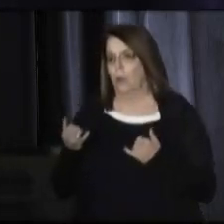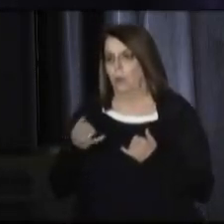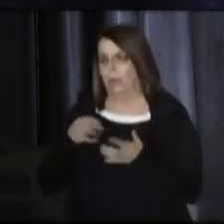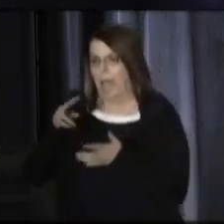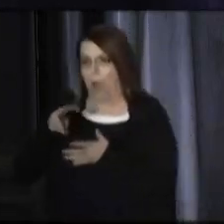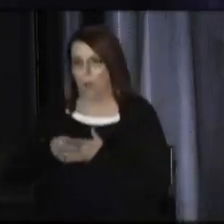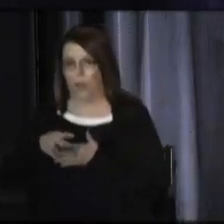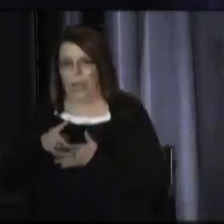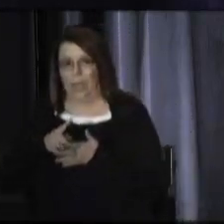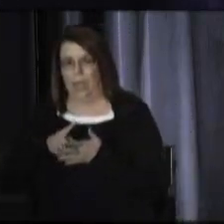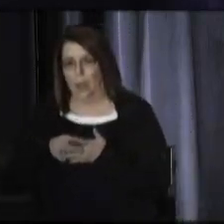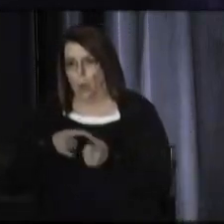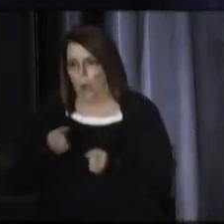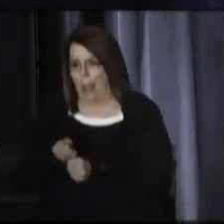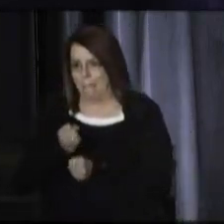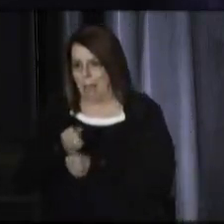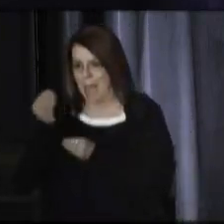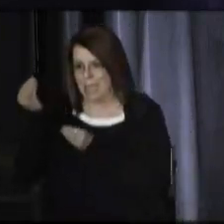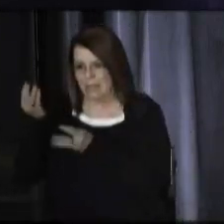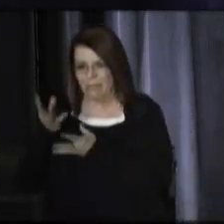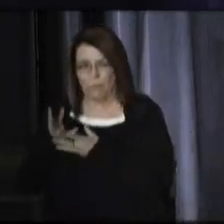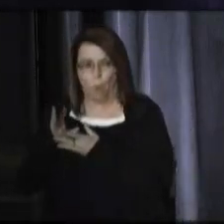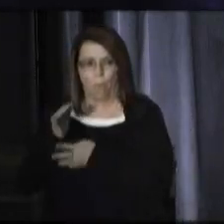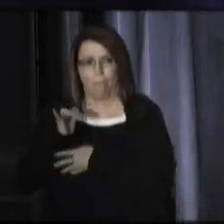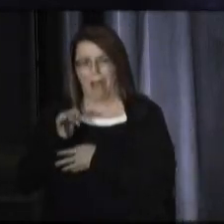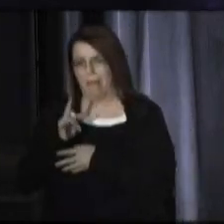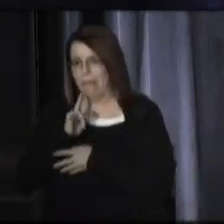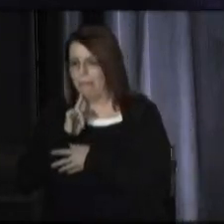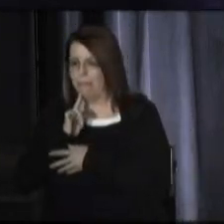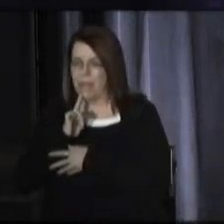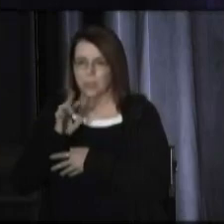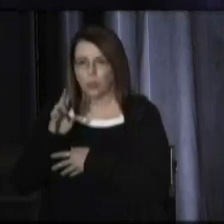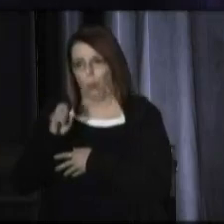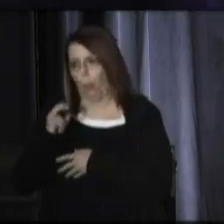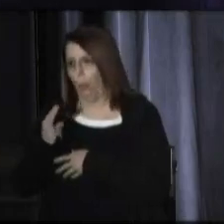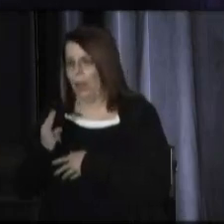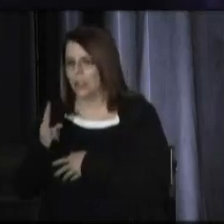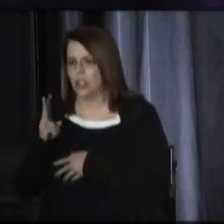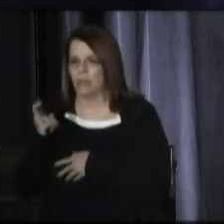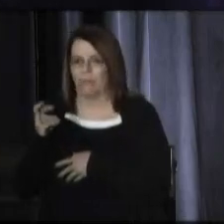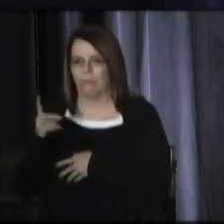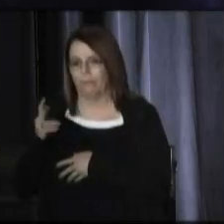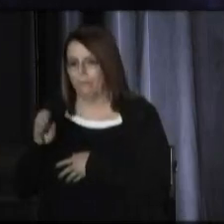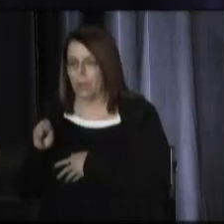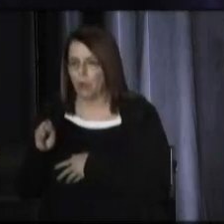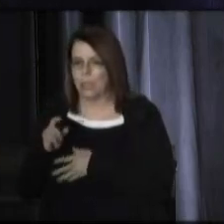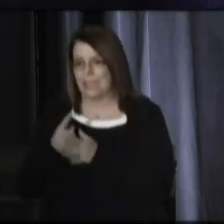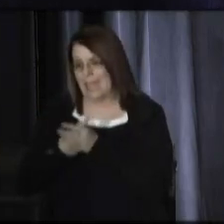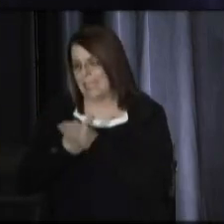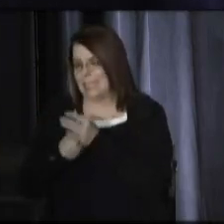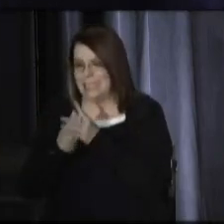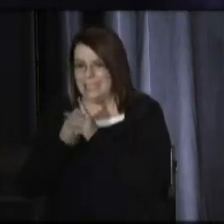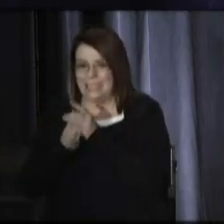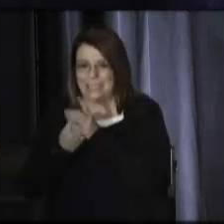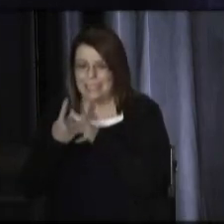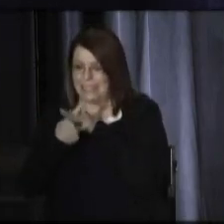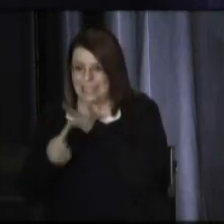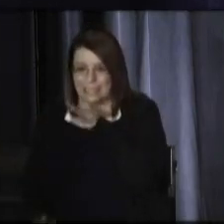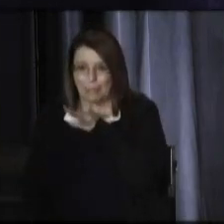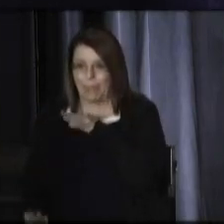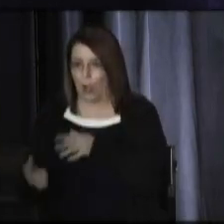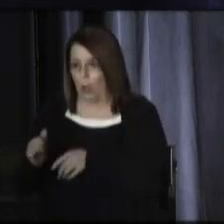do. And next thing, maybe a moment later, maybe an hour, maybe more, the ground was wrapped in the cellophane